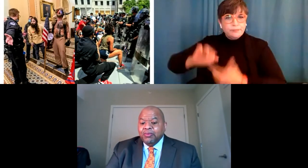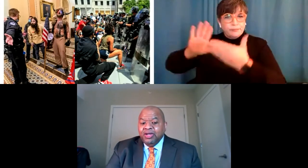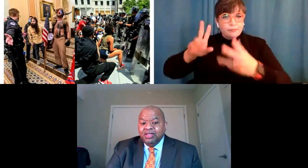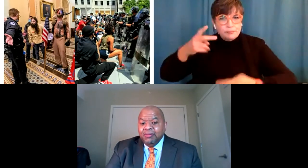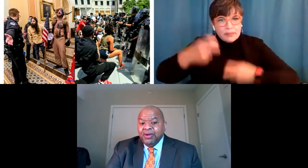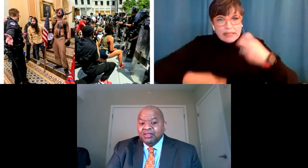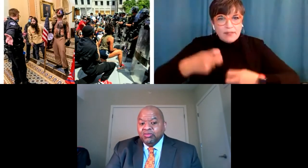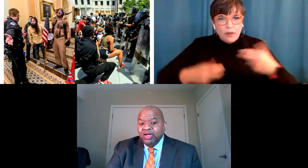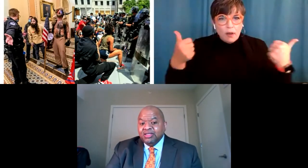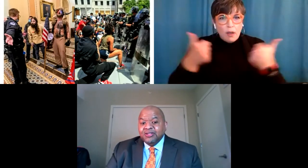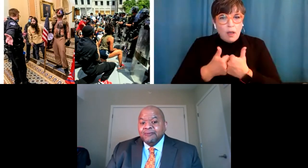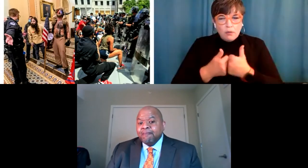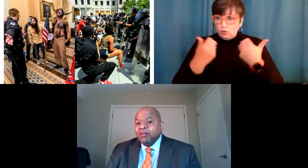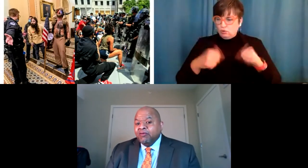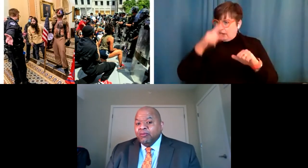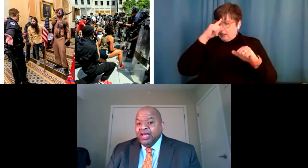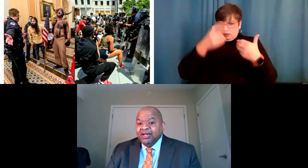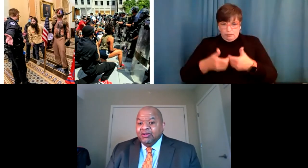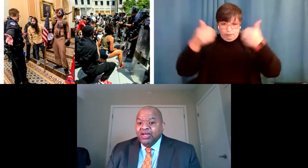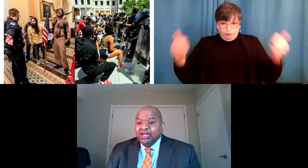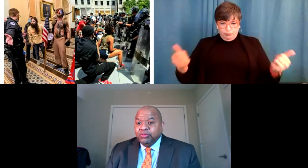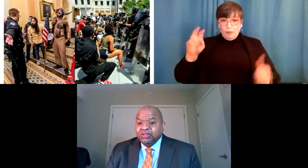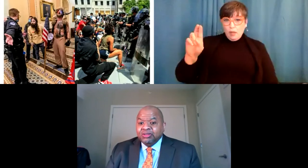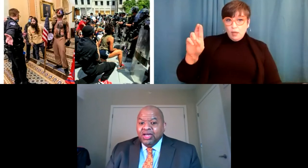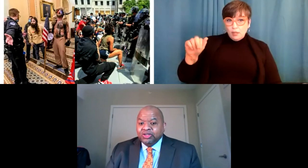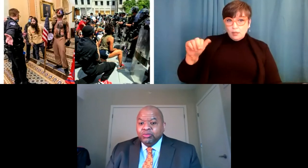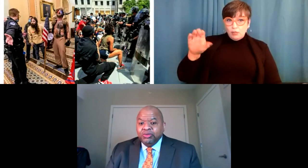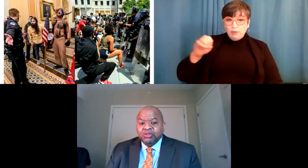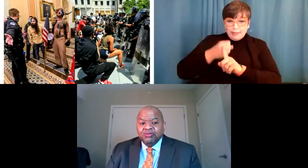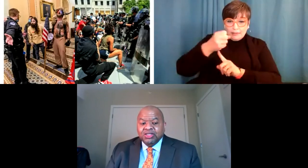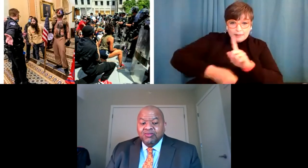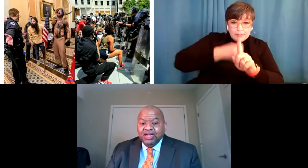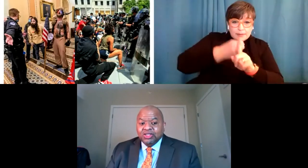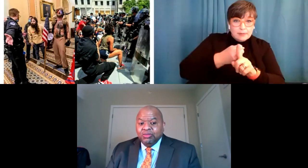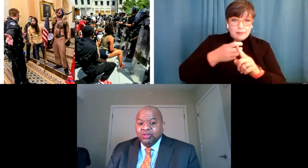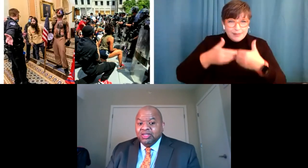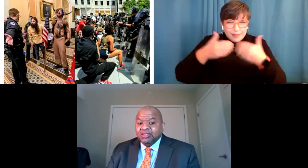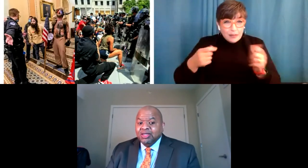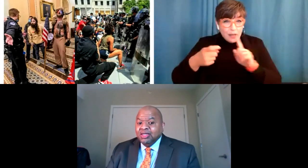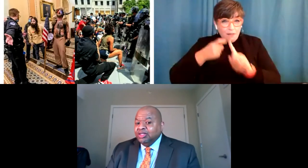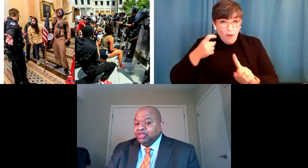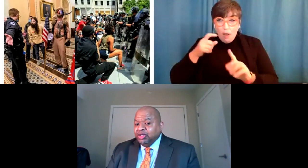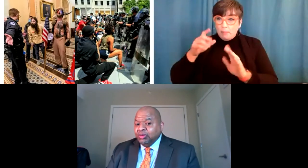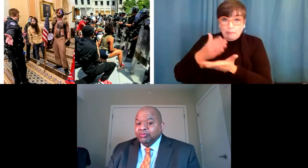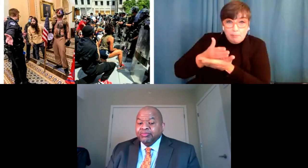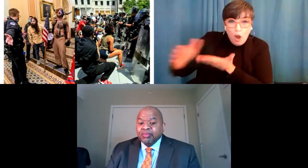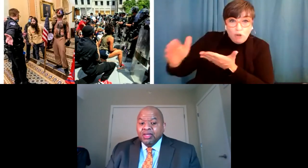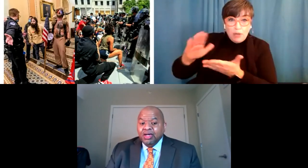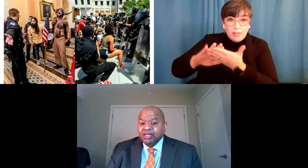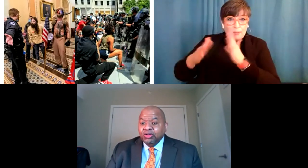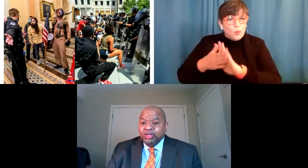to separate the impact of race from that of attributes of disadvantaged communities in